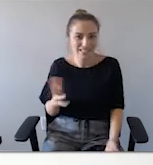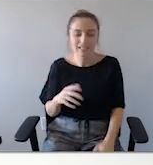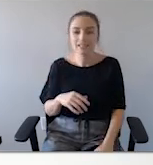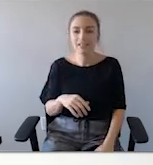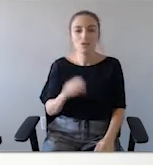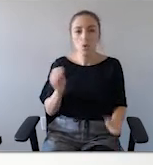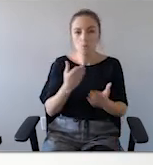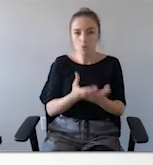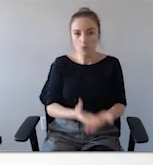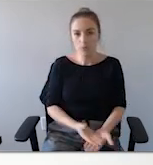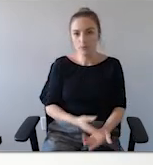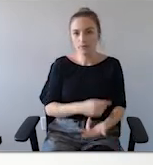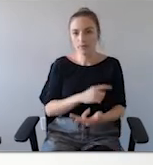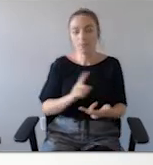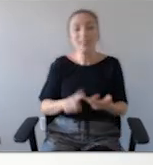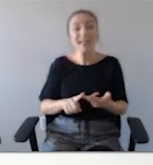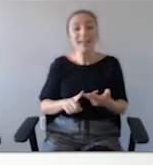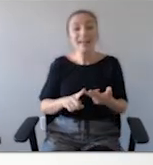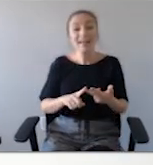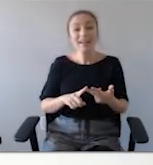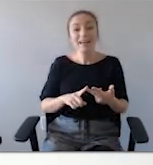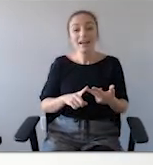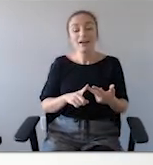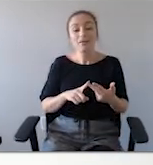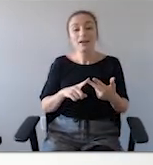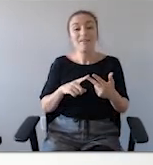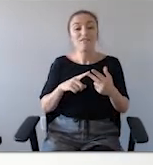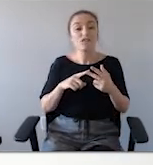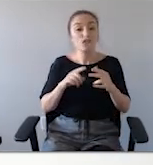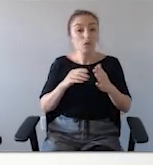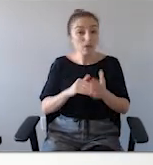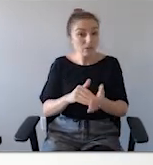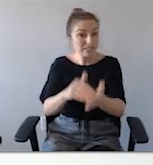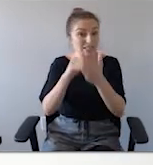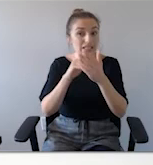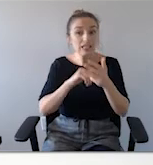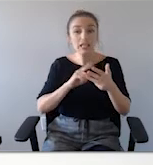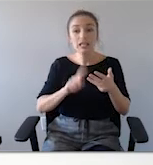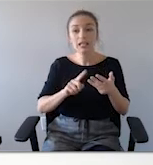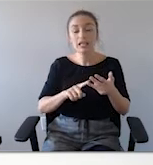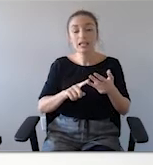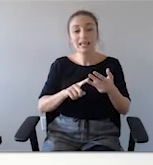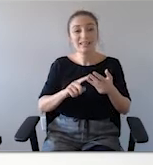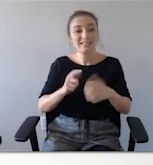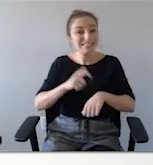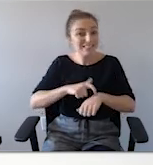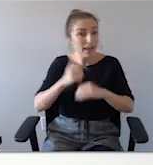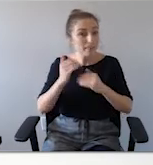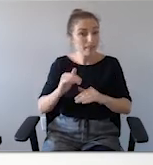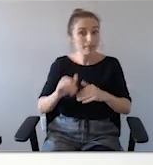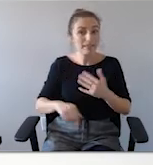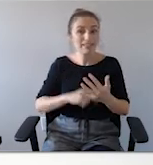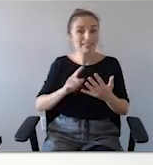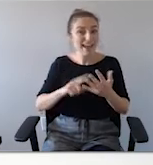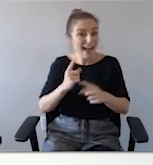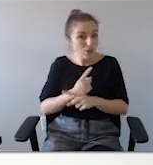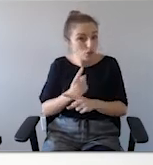10. Duration, like for 15 minutes. So remaining on task, 15 minutes. And then accuracy, how accurate are they in their